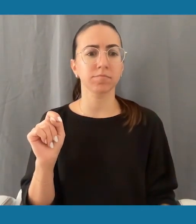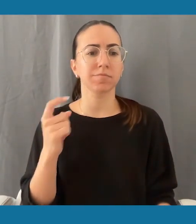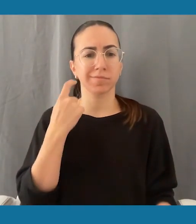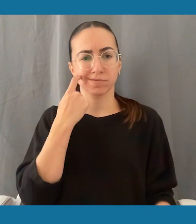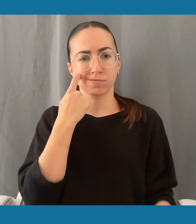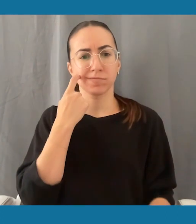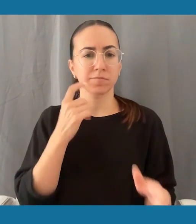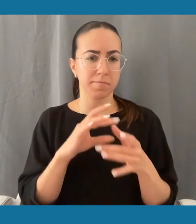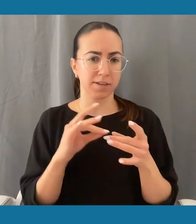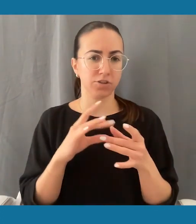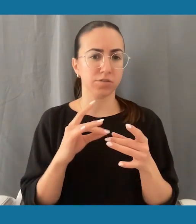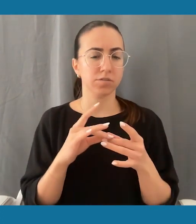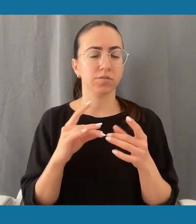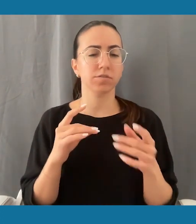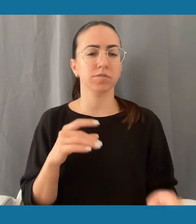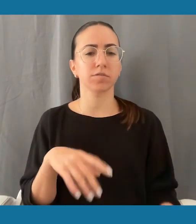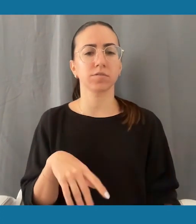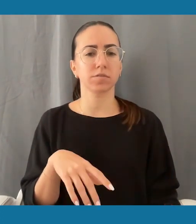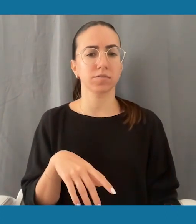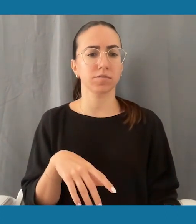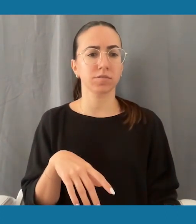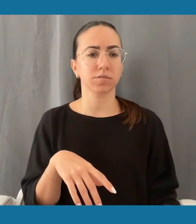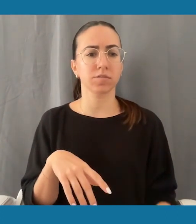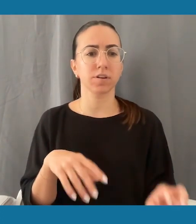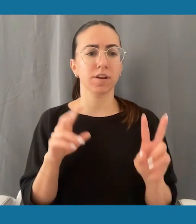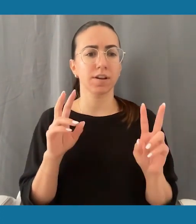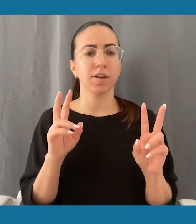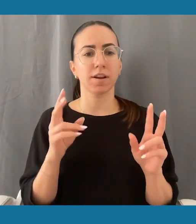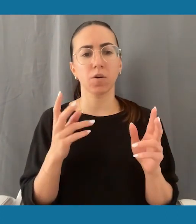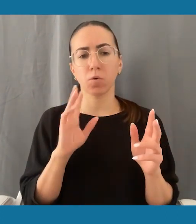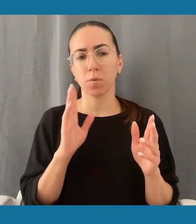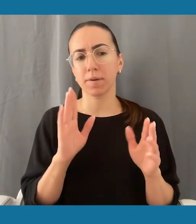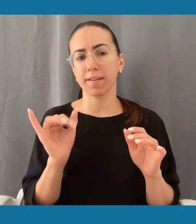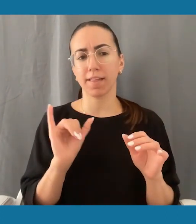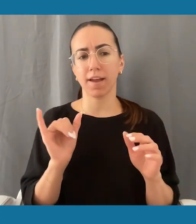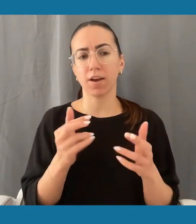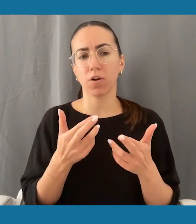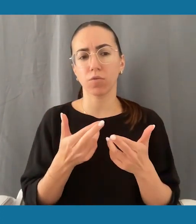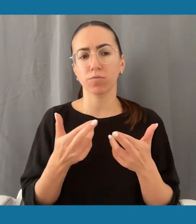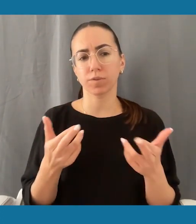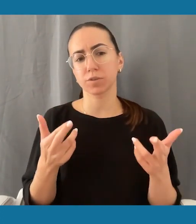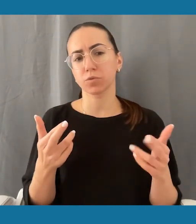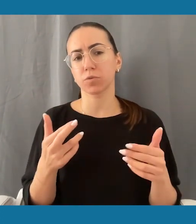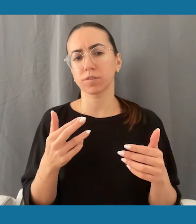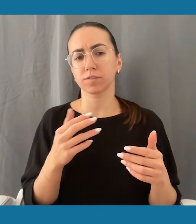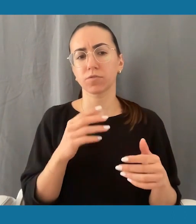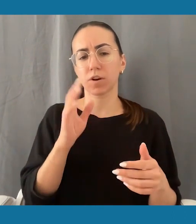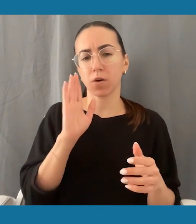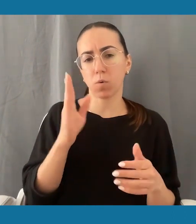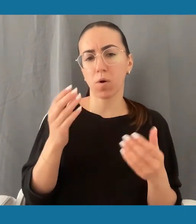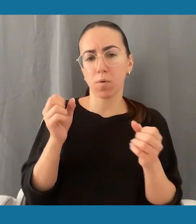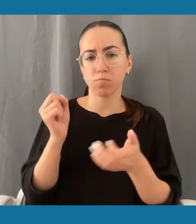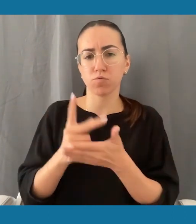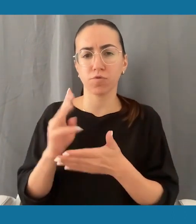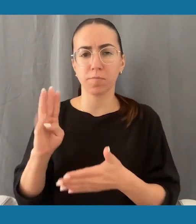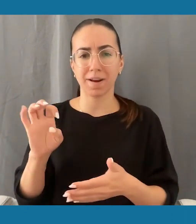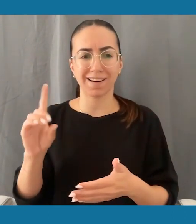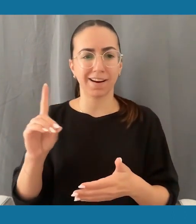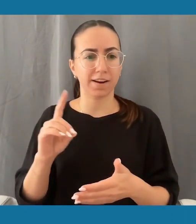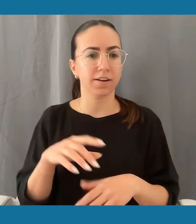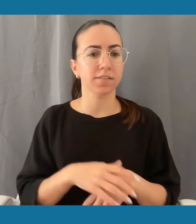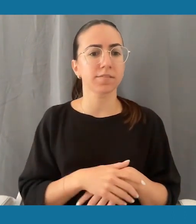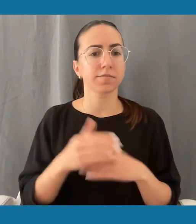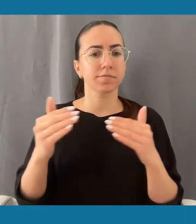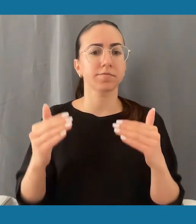they're disregarded as of either income or resources for Medicaid eligibility purposes. The trust assets are